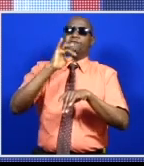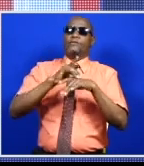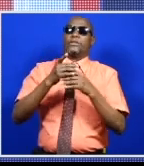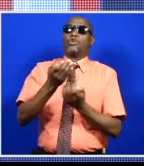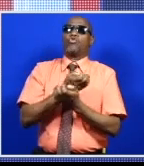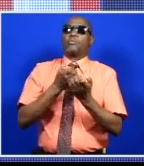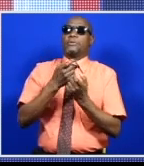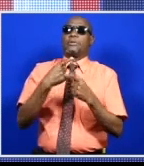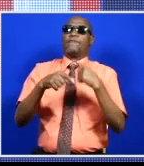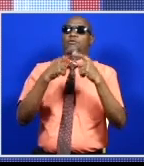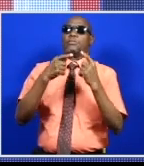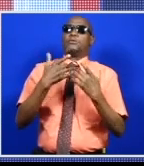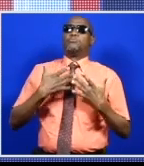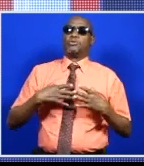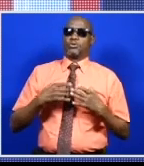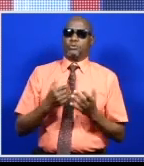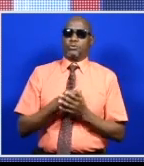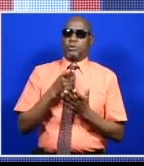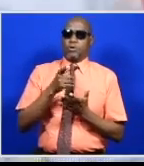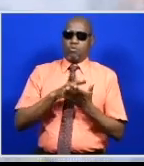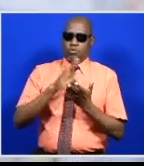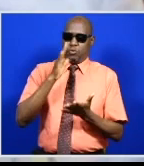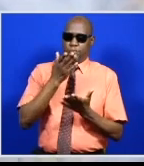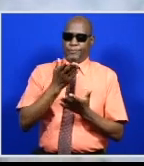of the people. Faith Muli with more.